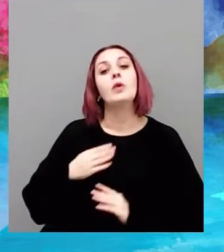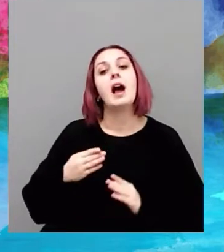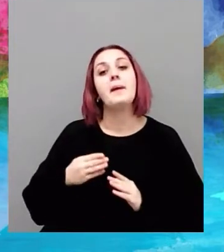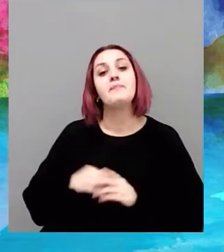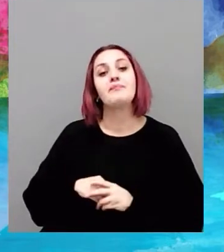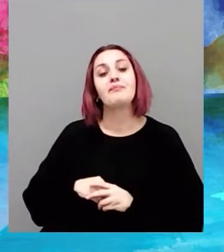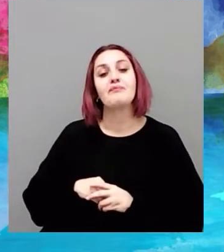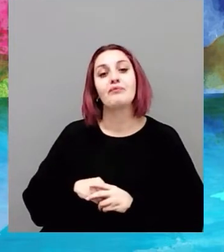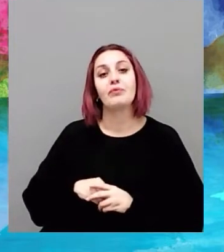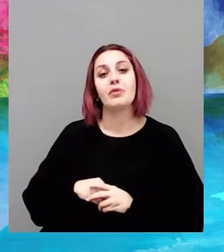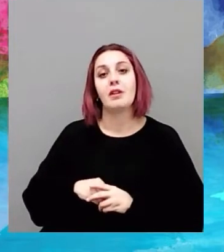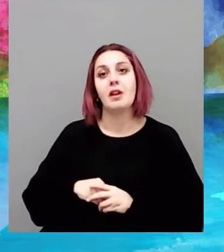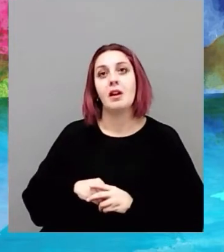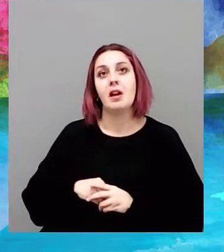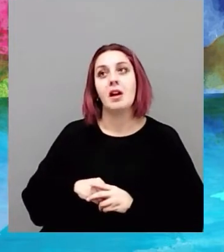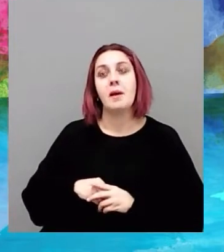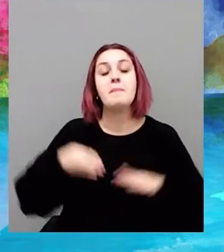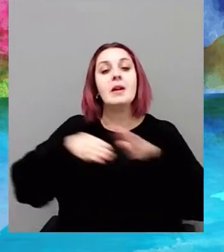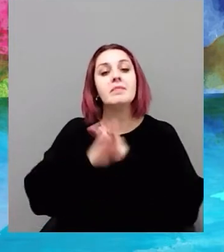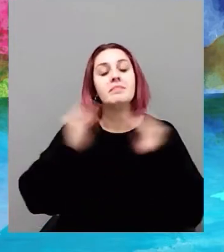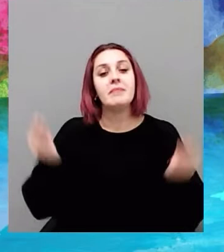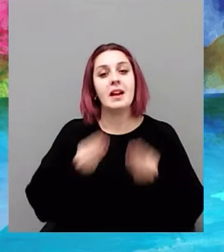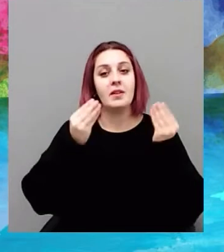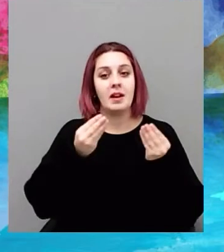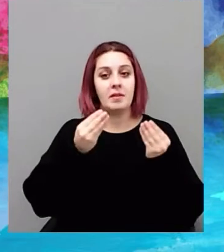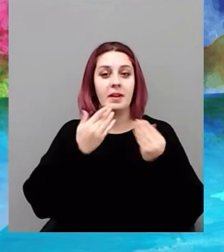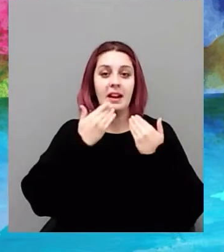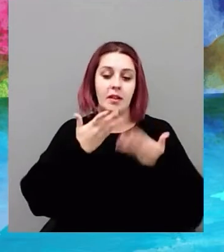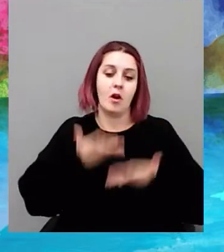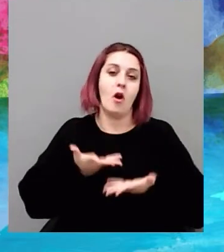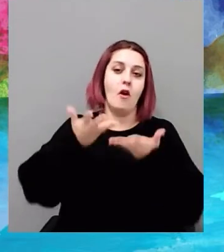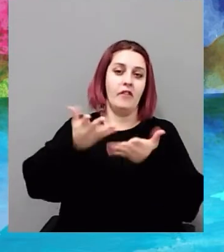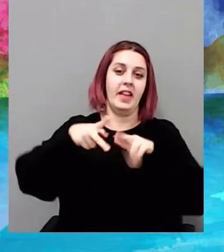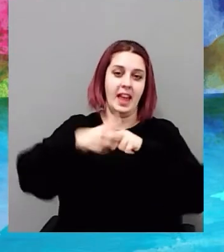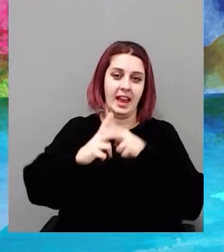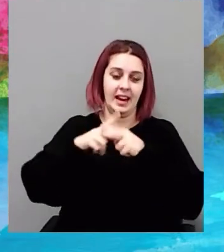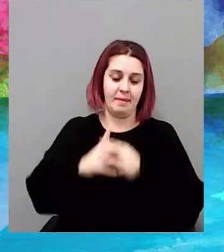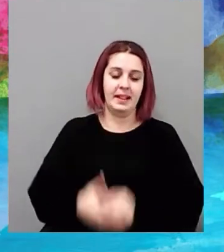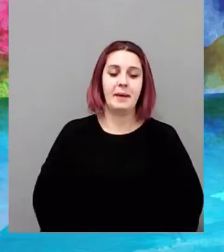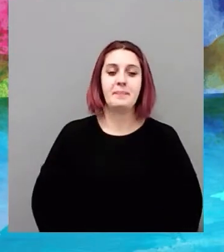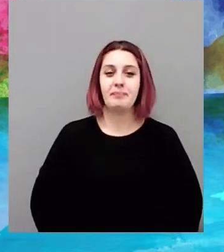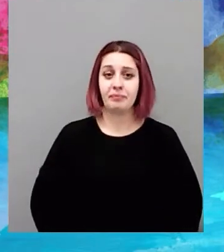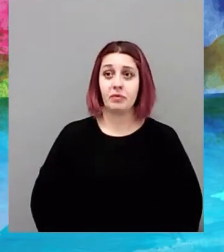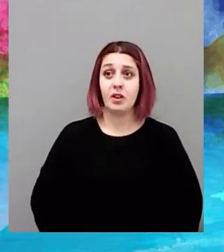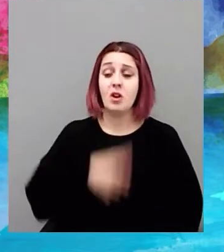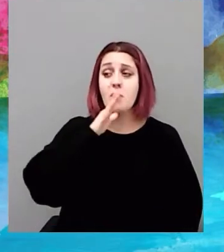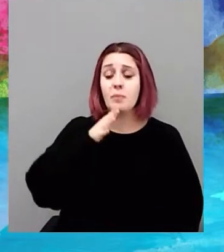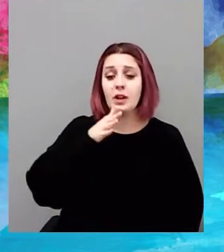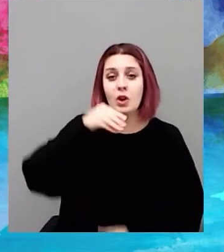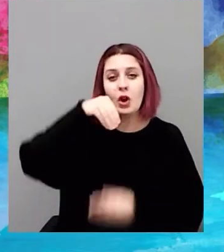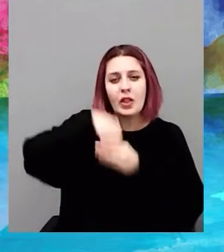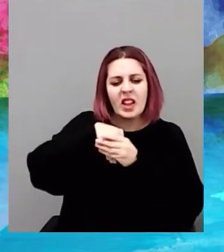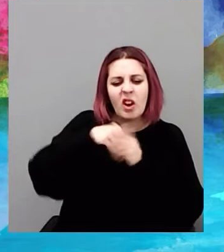important, but knowing about the accessibility is also very important. we developed a digital tool, which you can